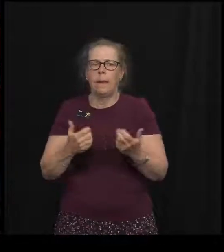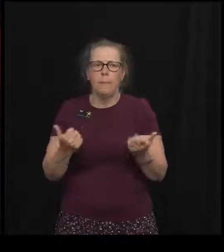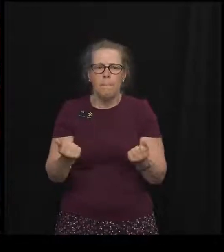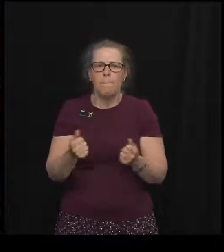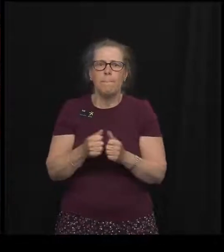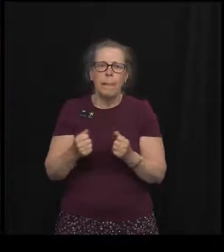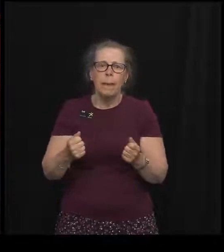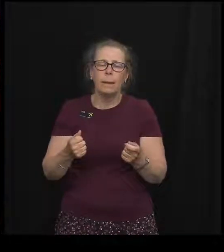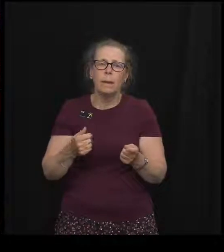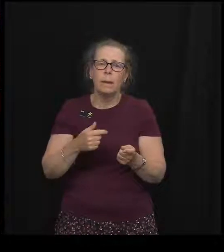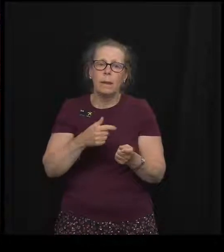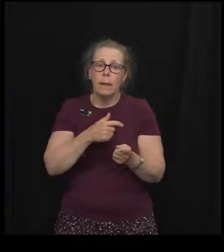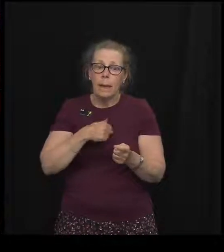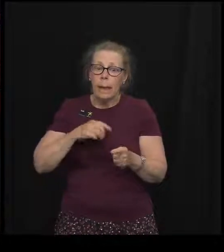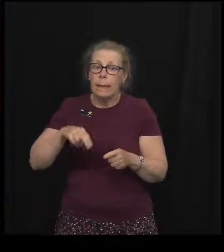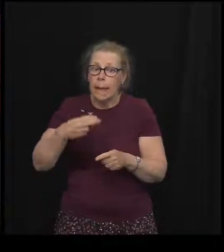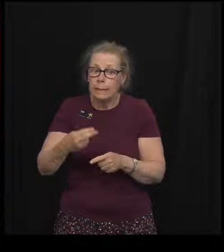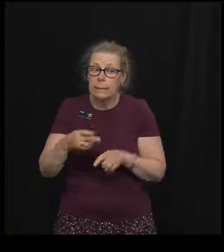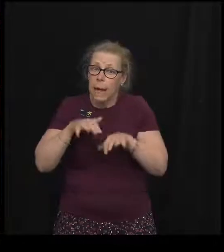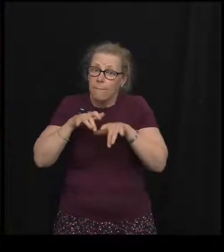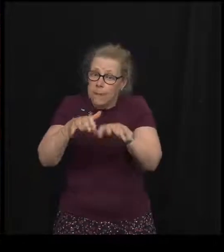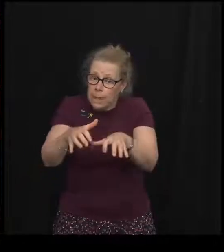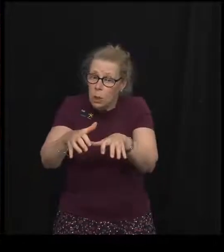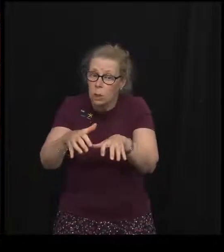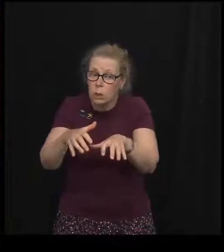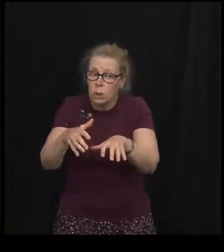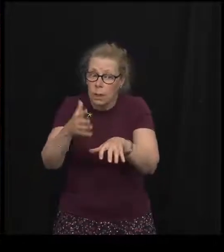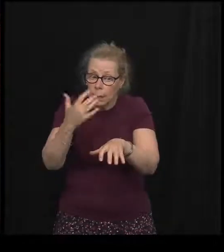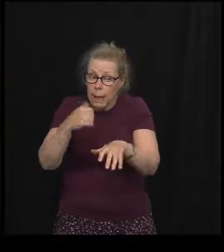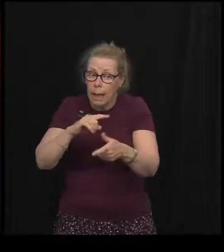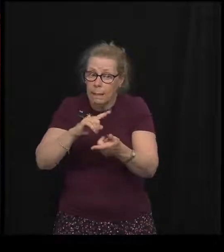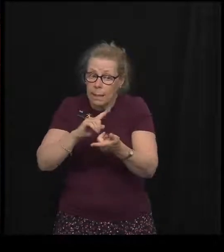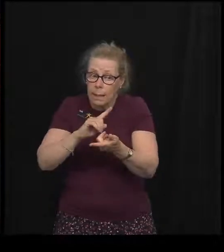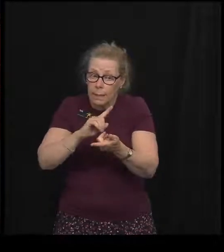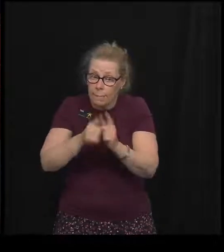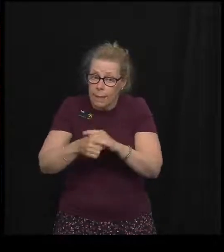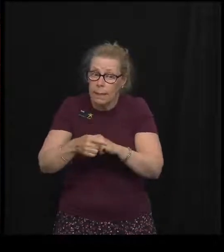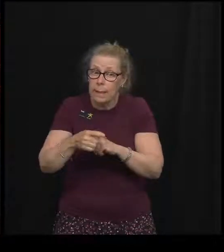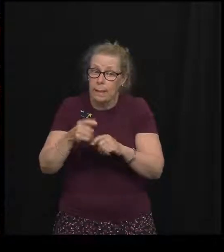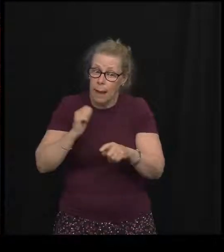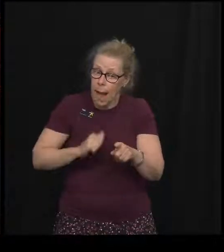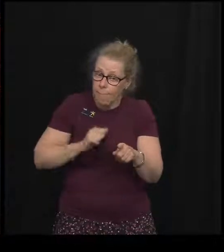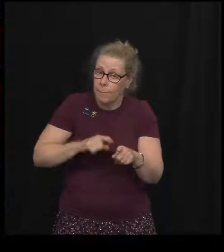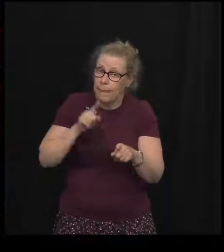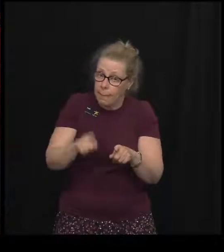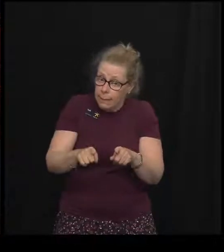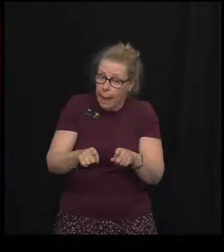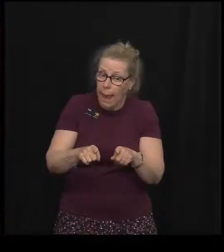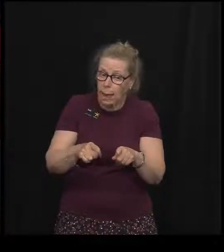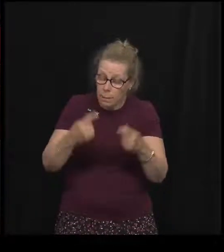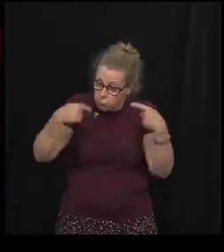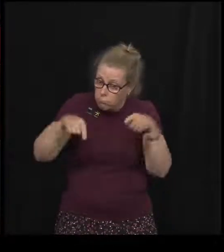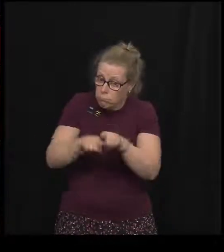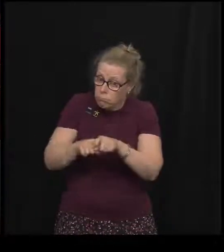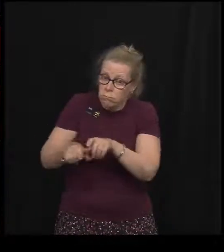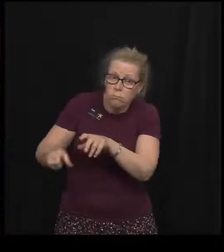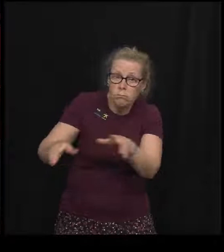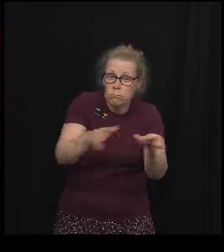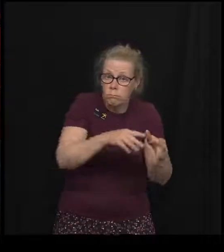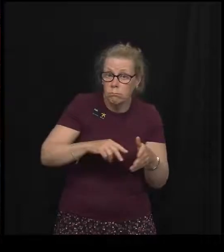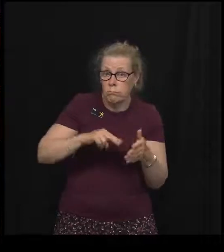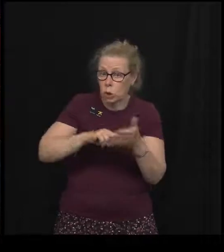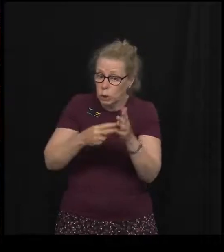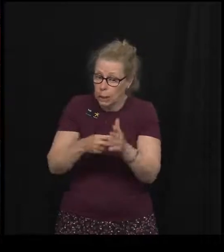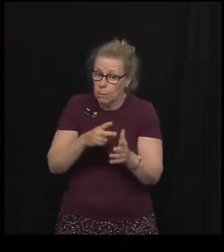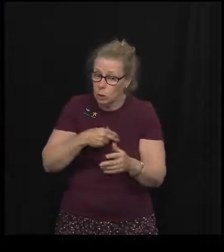more than the next virus? Can this pandemic treaty really take us forward to work together, maybe in the spirit of what Pernilla